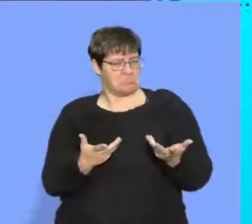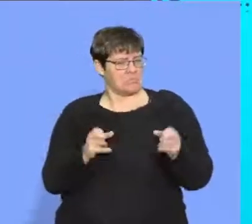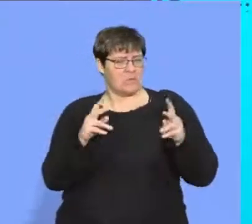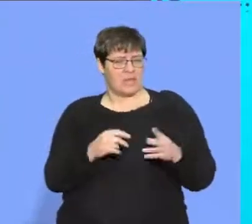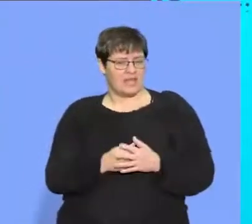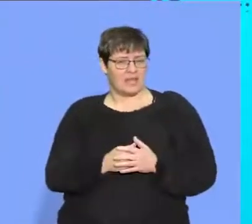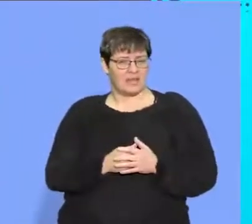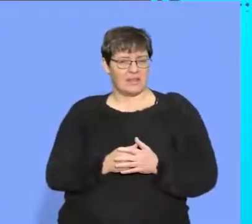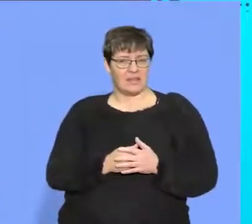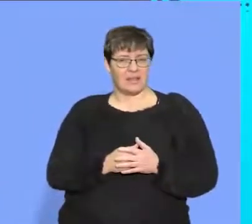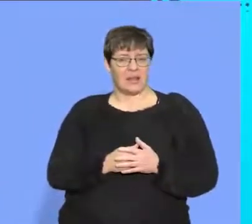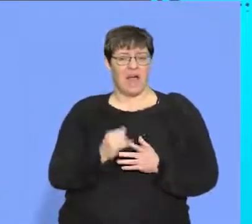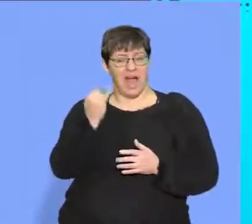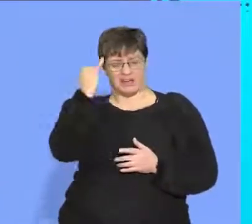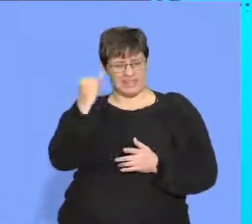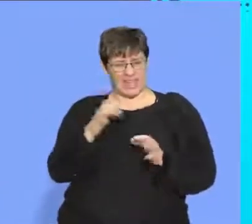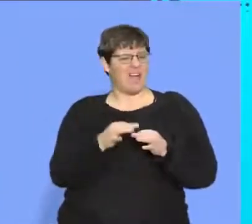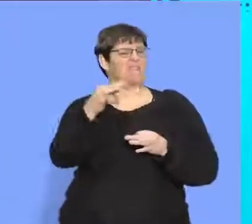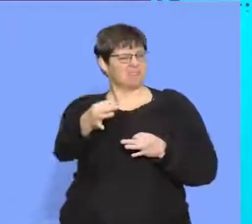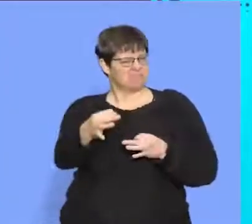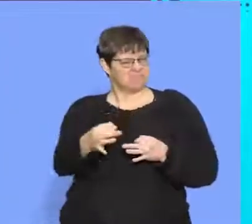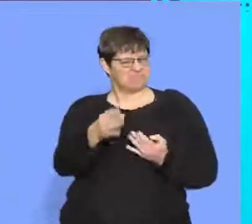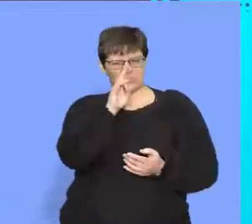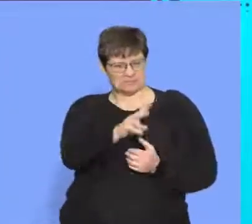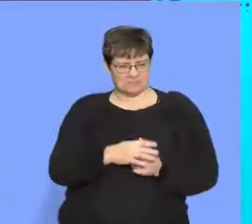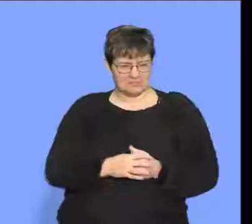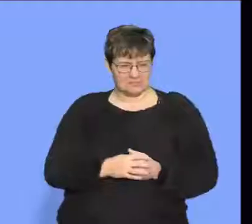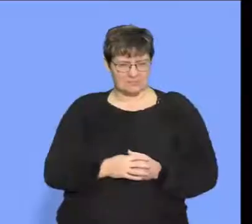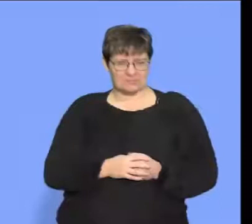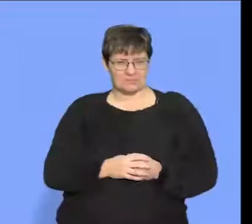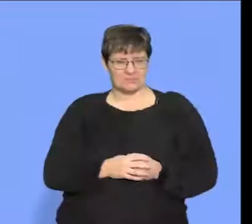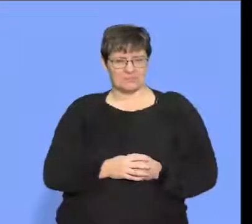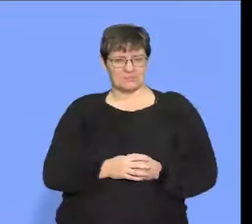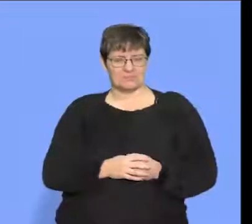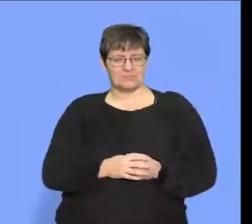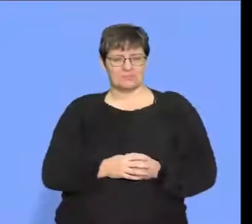it? Can we expand on this idea? Let's have a look.